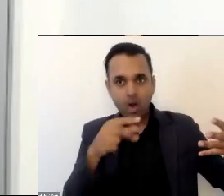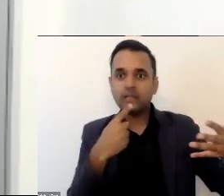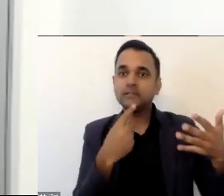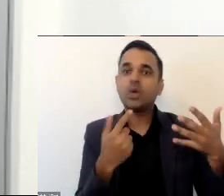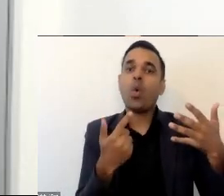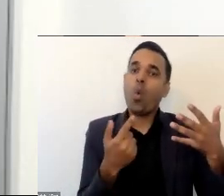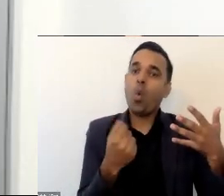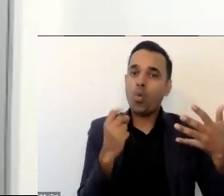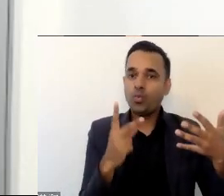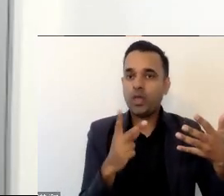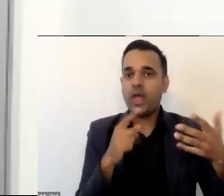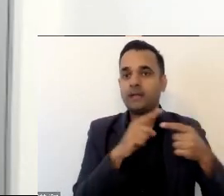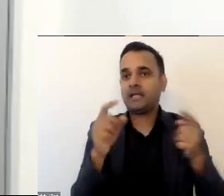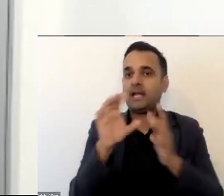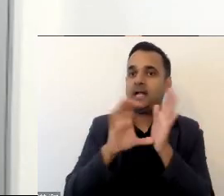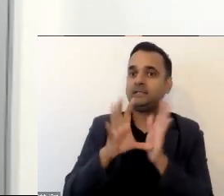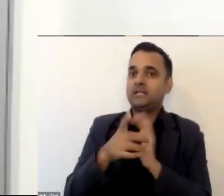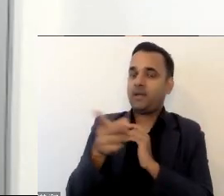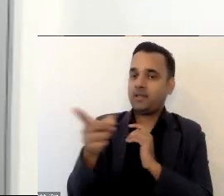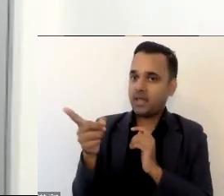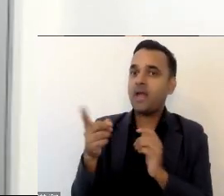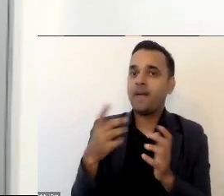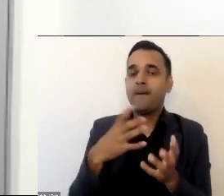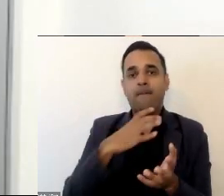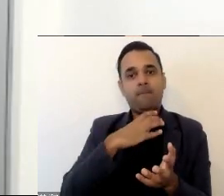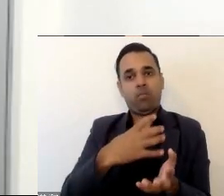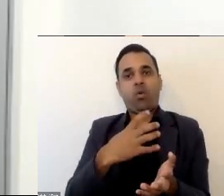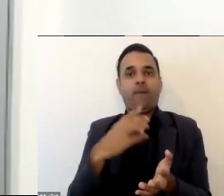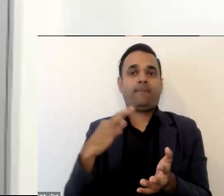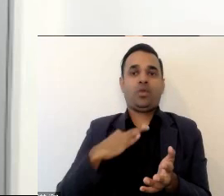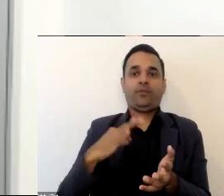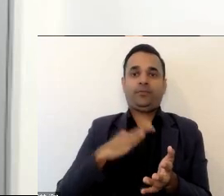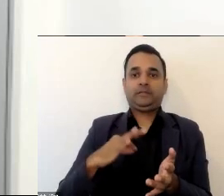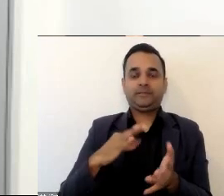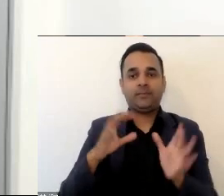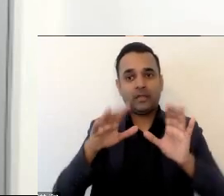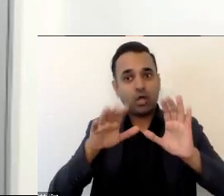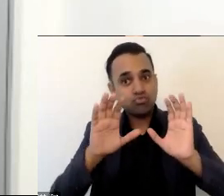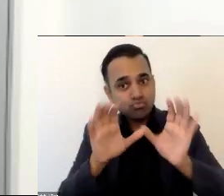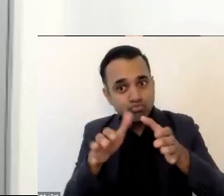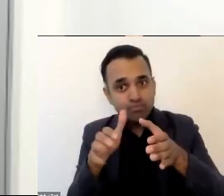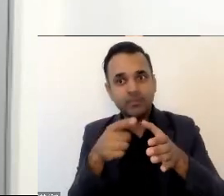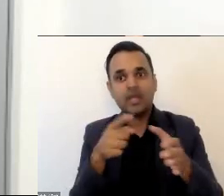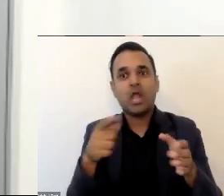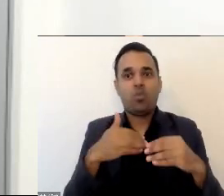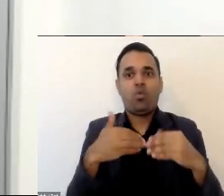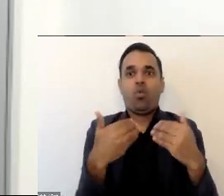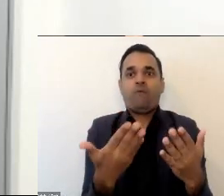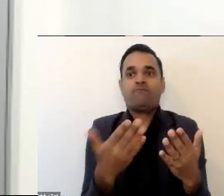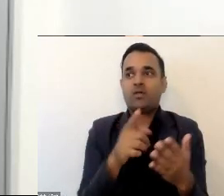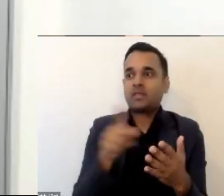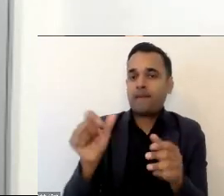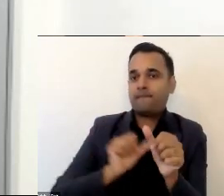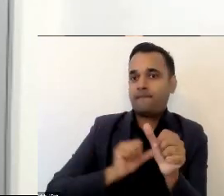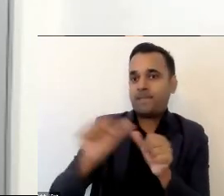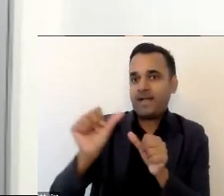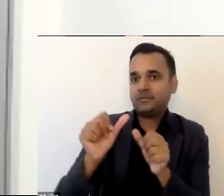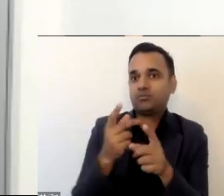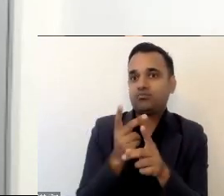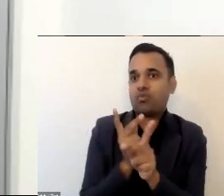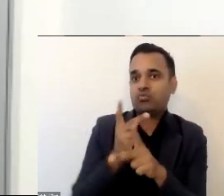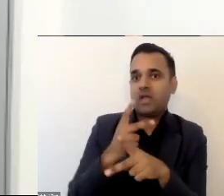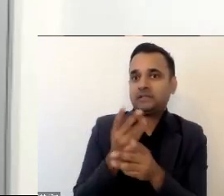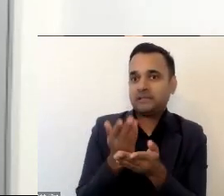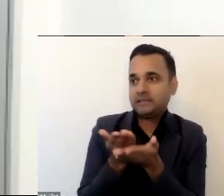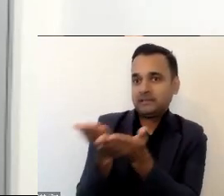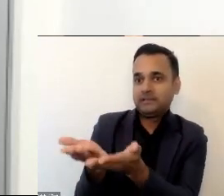set and then also in an AI system. And it was really interesting looking at the different ways that bias creeps in. If we